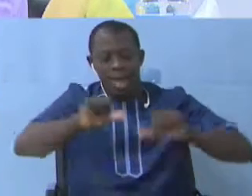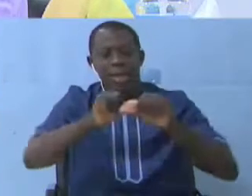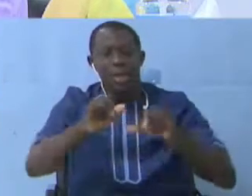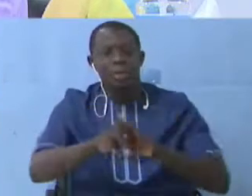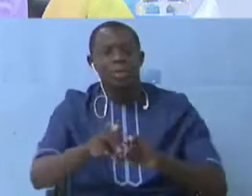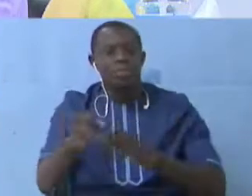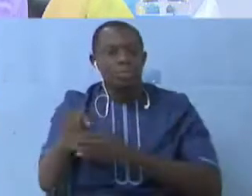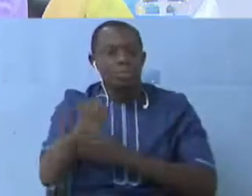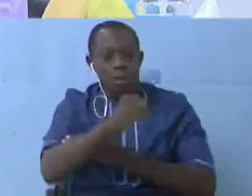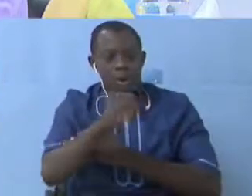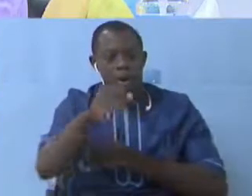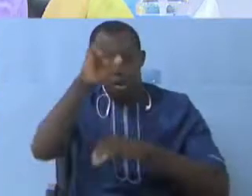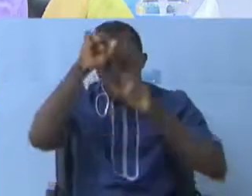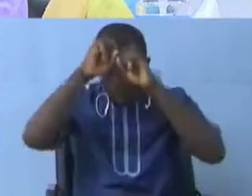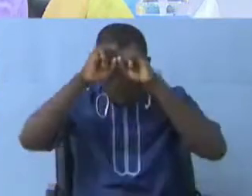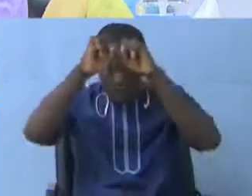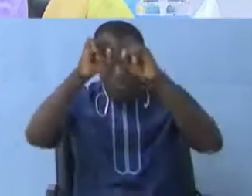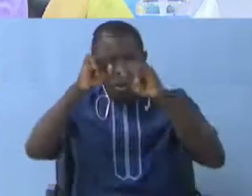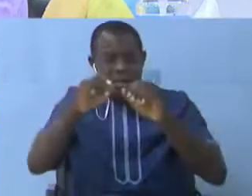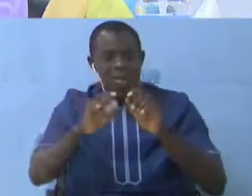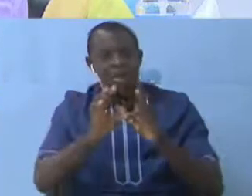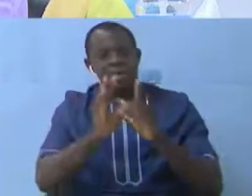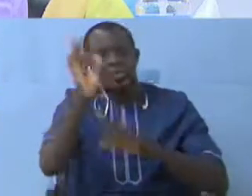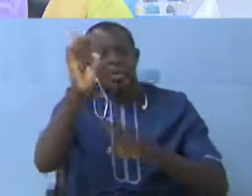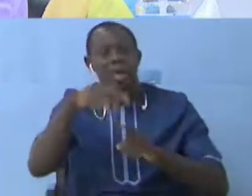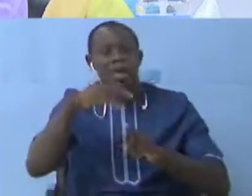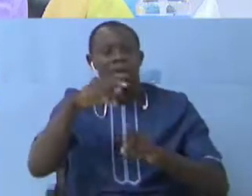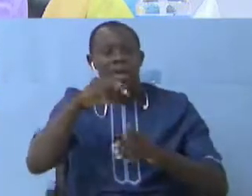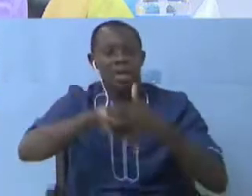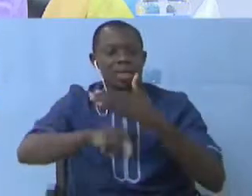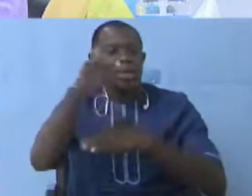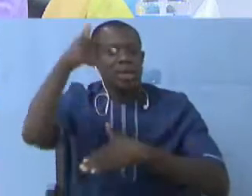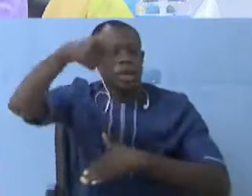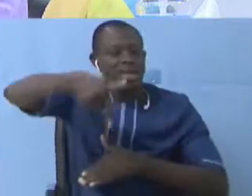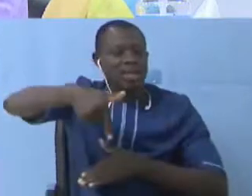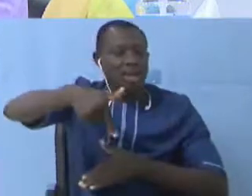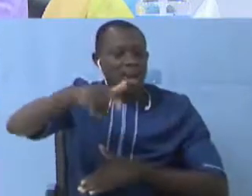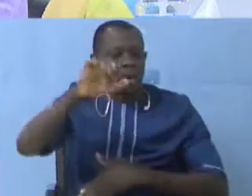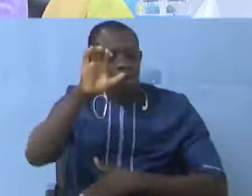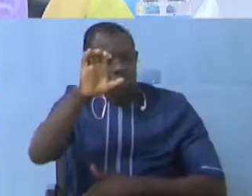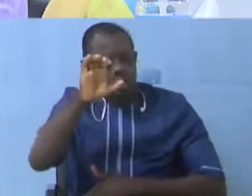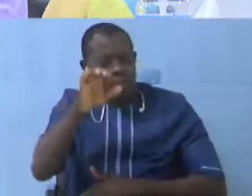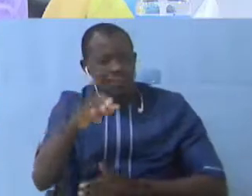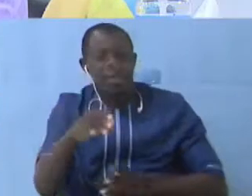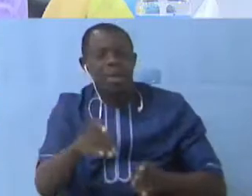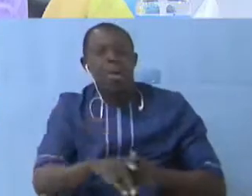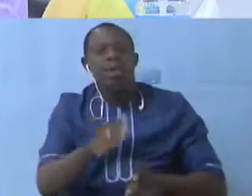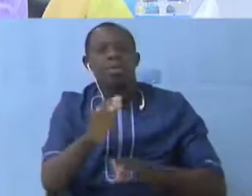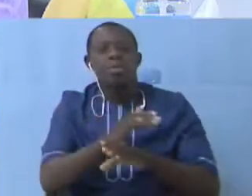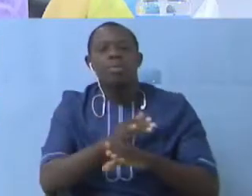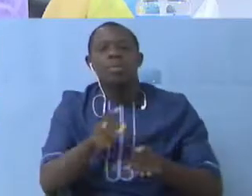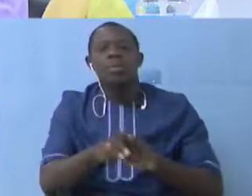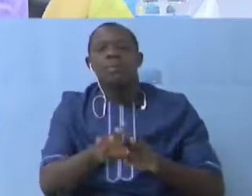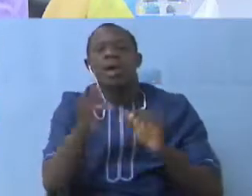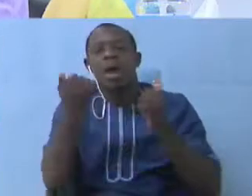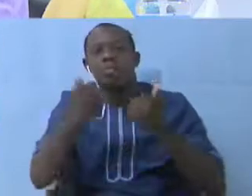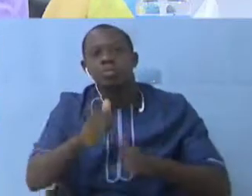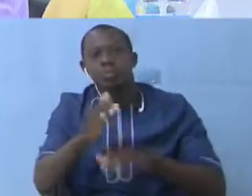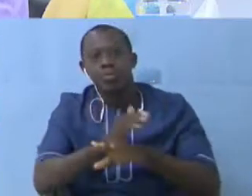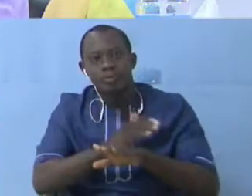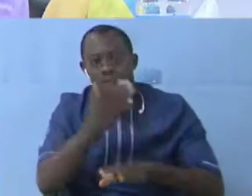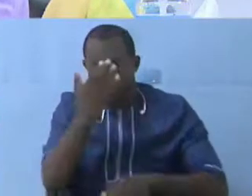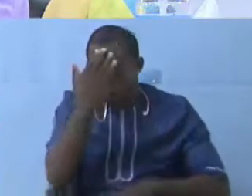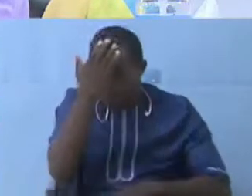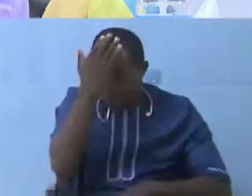doole. Particularly from Nigeria. Rawatina nag ca réewi Nigeria. There was also the case Sir Dawda